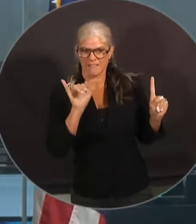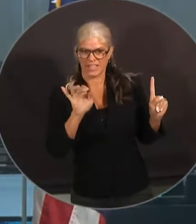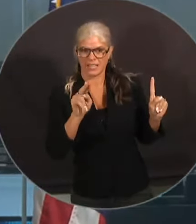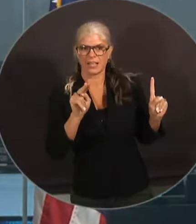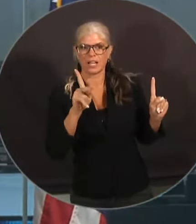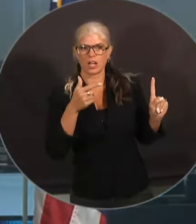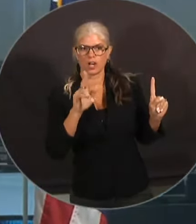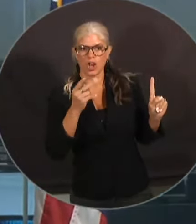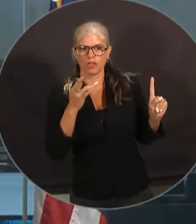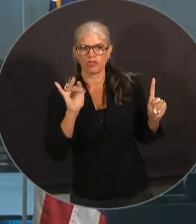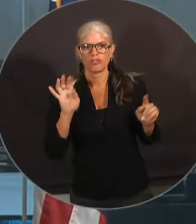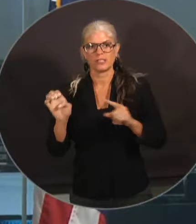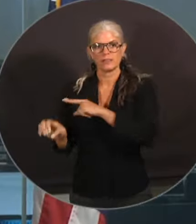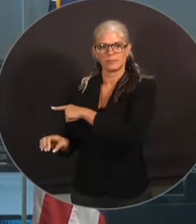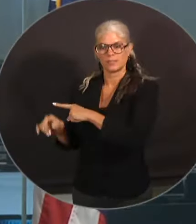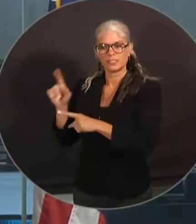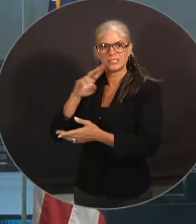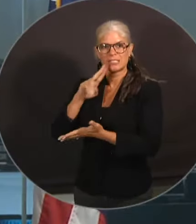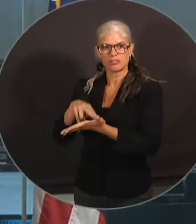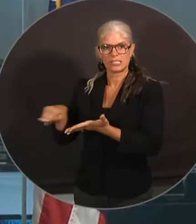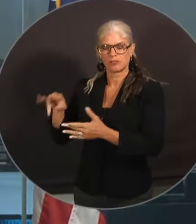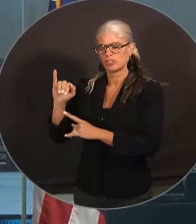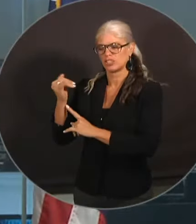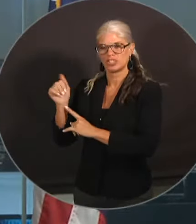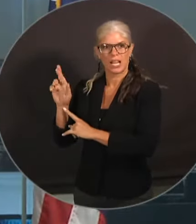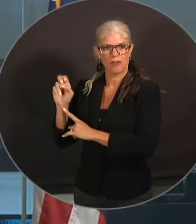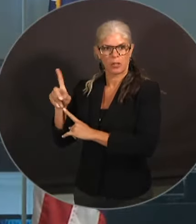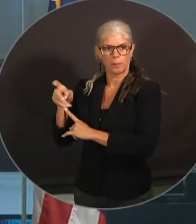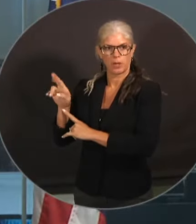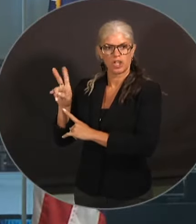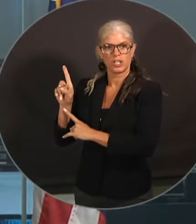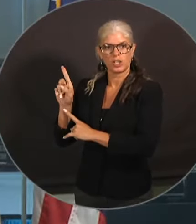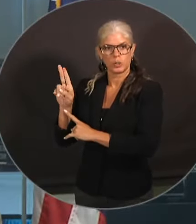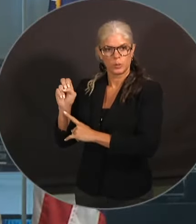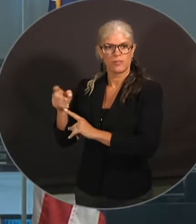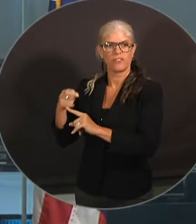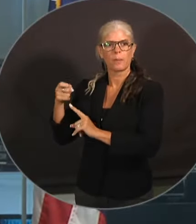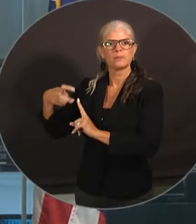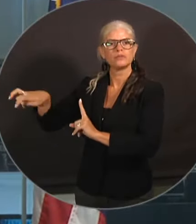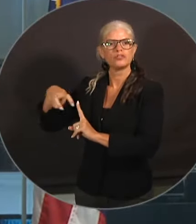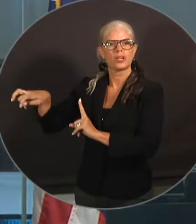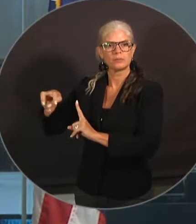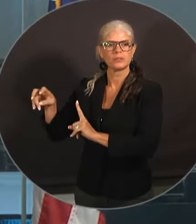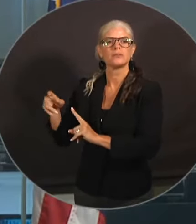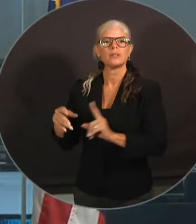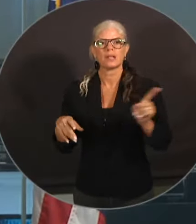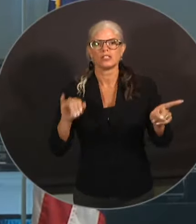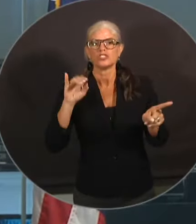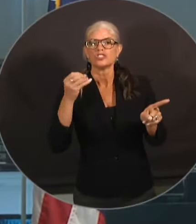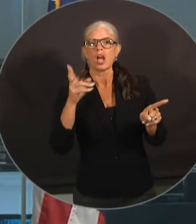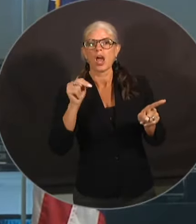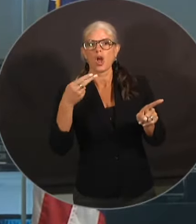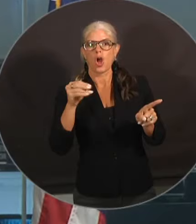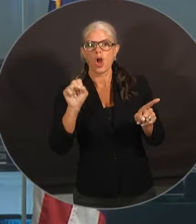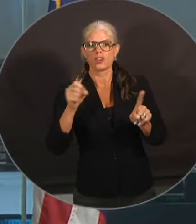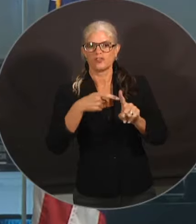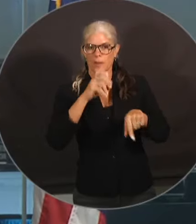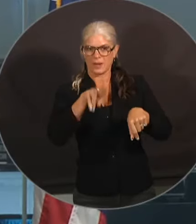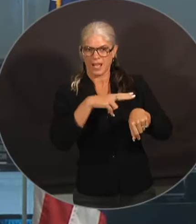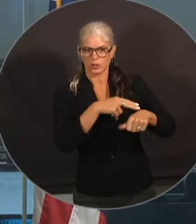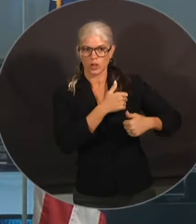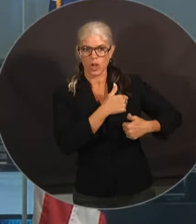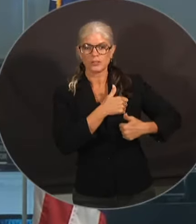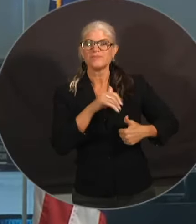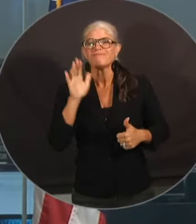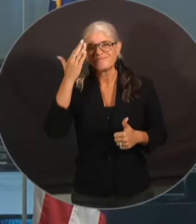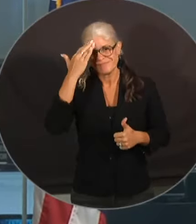Secretary Perdue from Florida Department of Transportation, and Major General John Haas from the Florida National Guard. As you know, as of